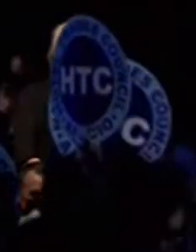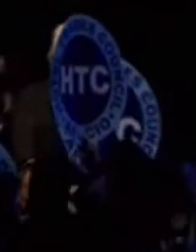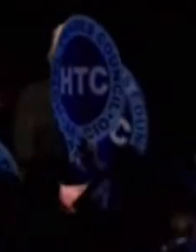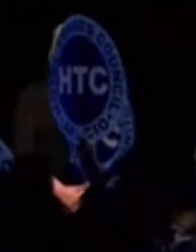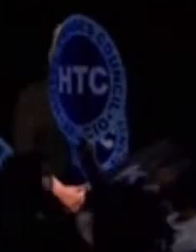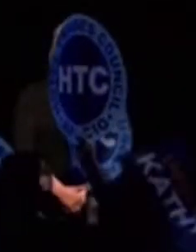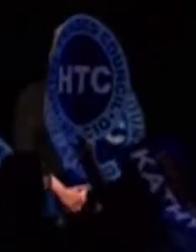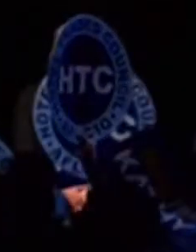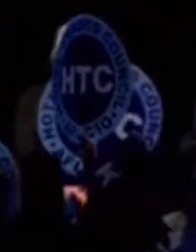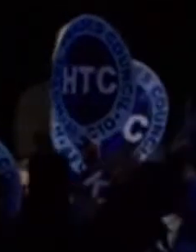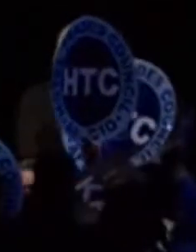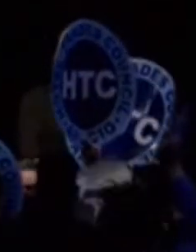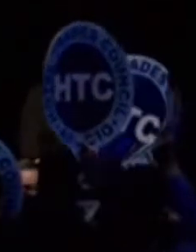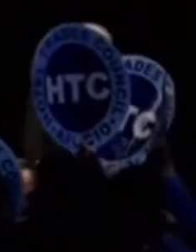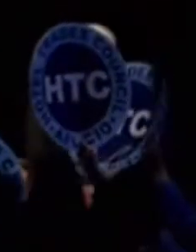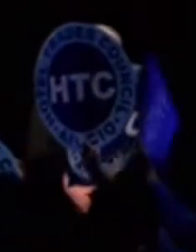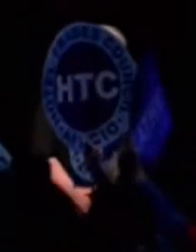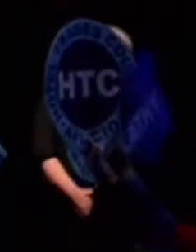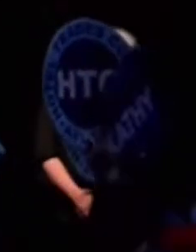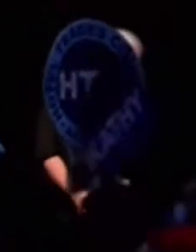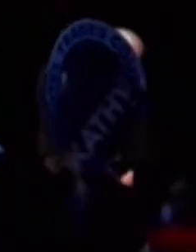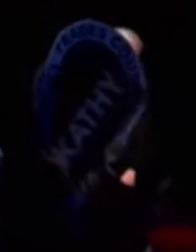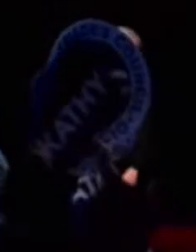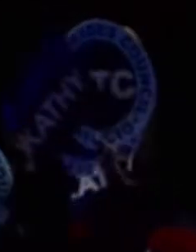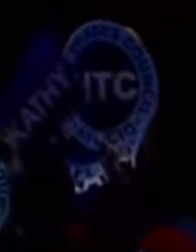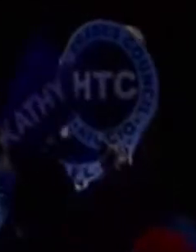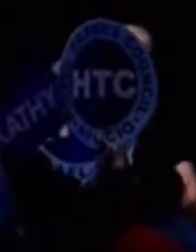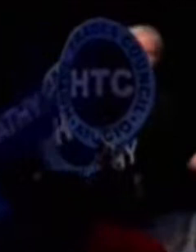So you need to say your job is going to be to hold